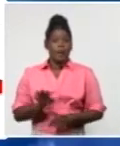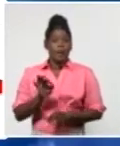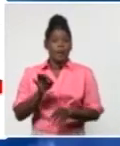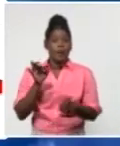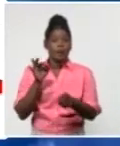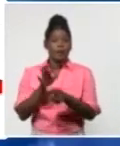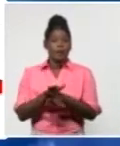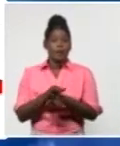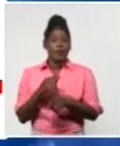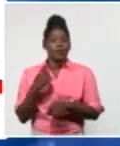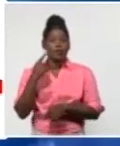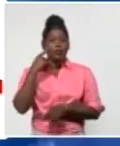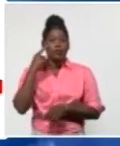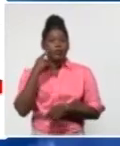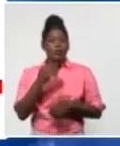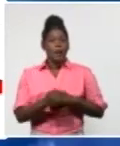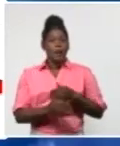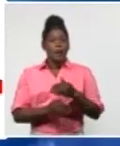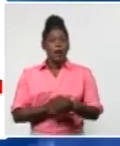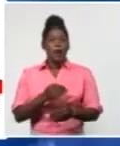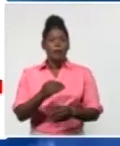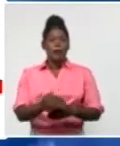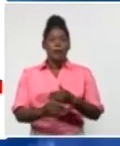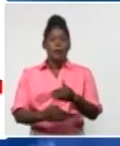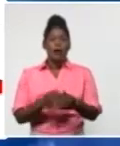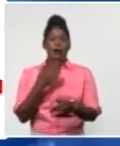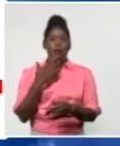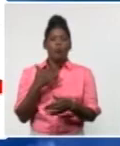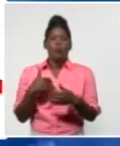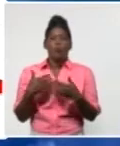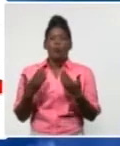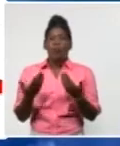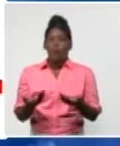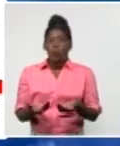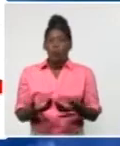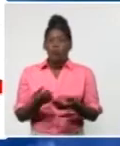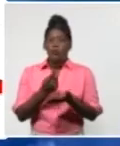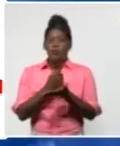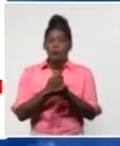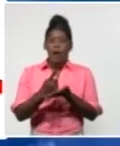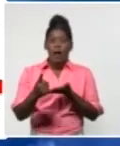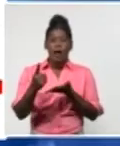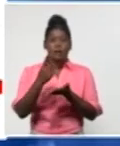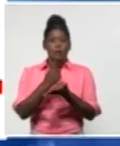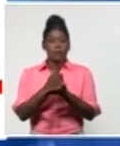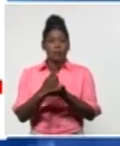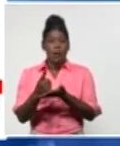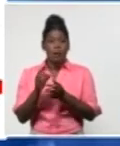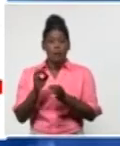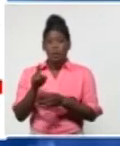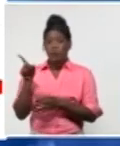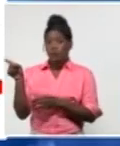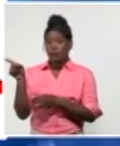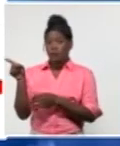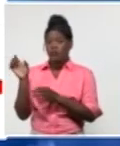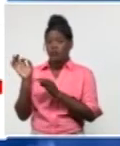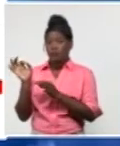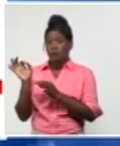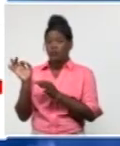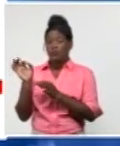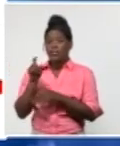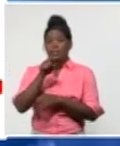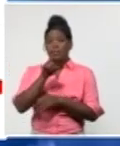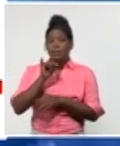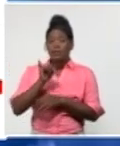we have had the behavior that is shown here, with weeks such as the 16th week, in which we had